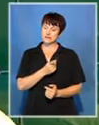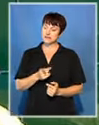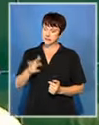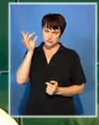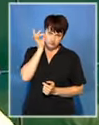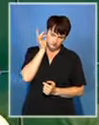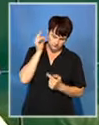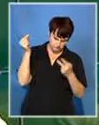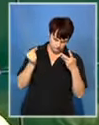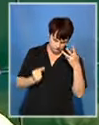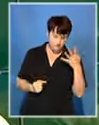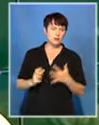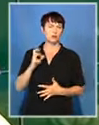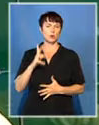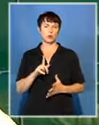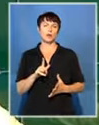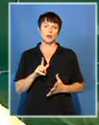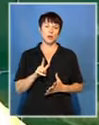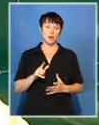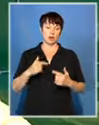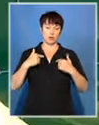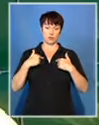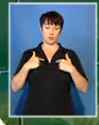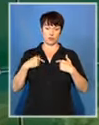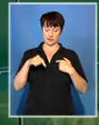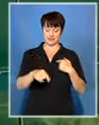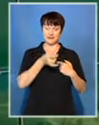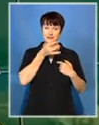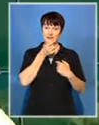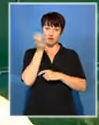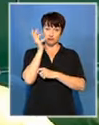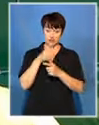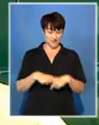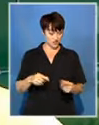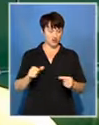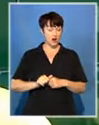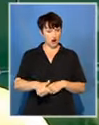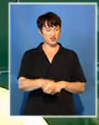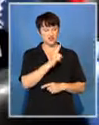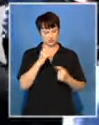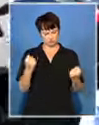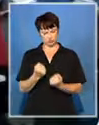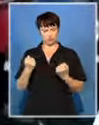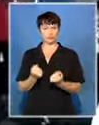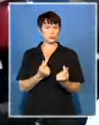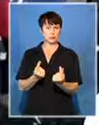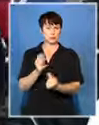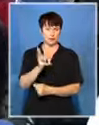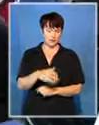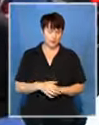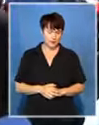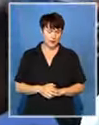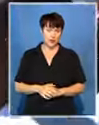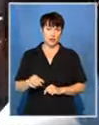grievances, they'll be attending to them as soon as we are over with the presentation of the manifesto. The ANC